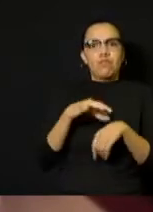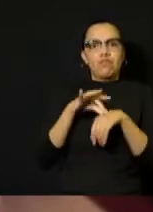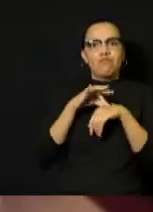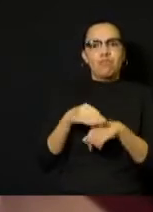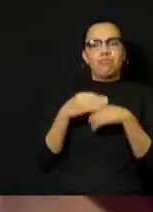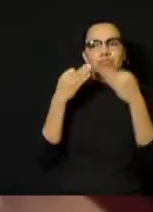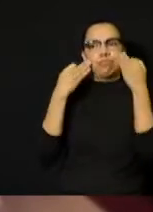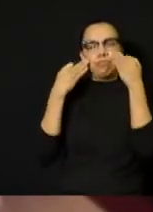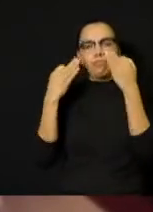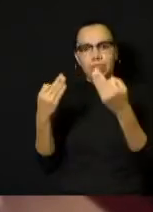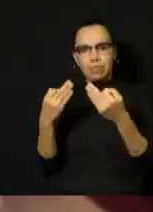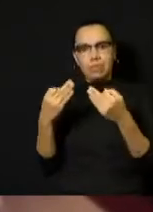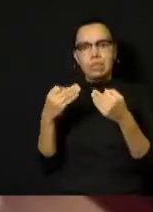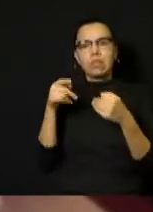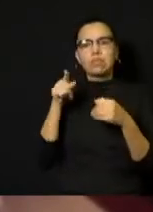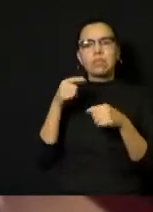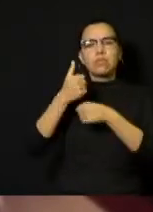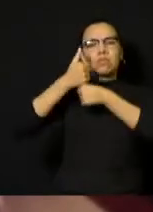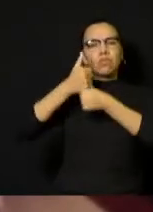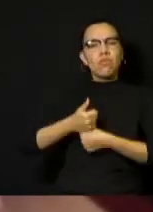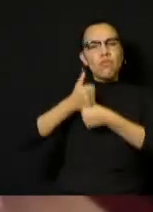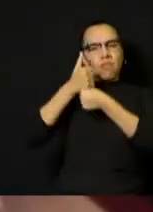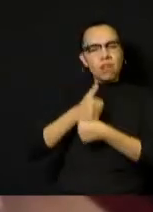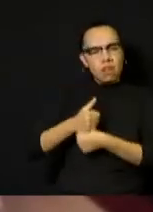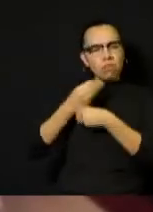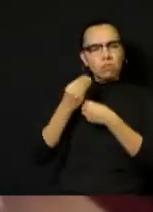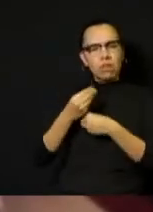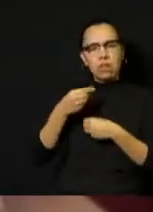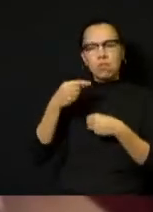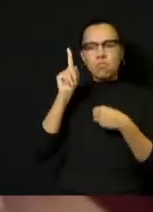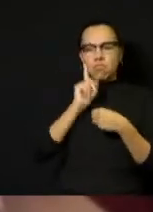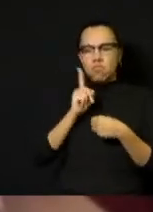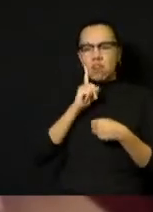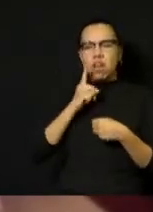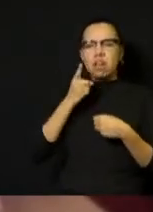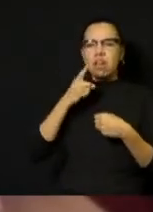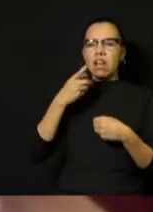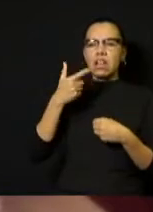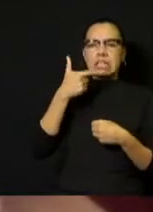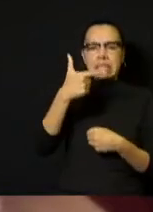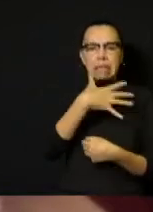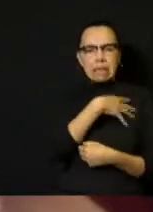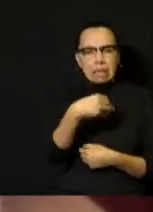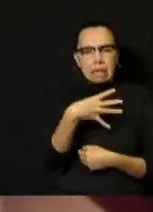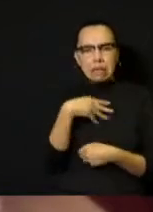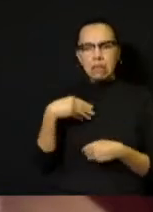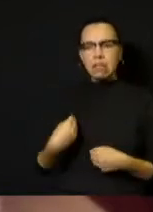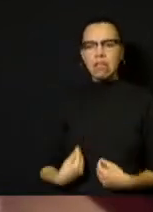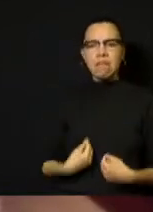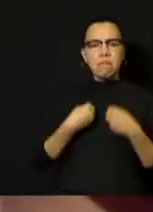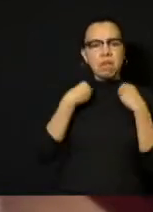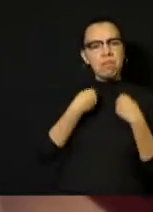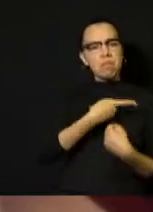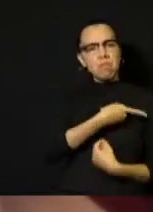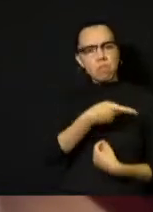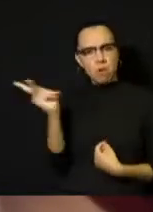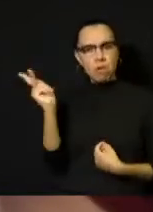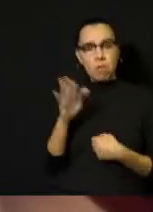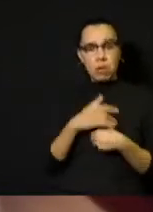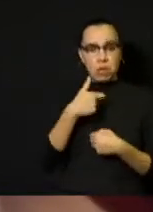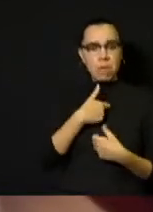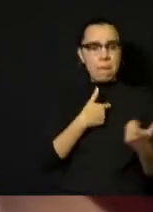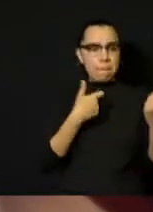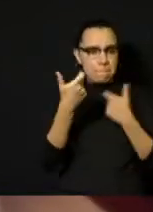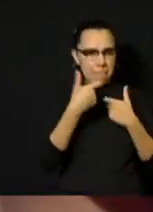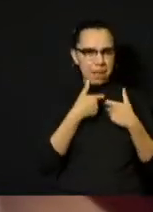makes me very happy because I experienced very close her suffering as a woman with 7 children in